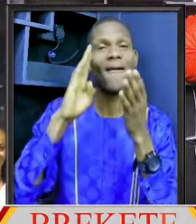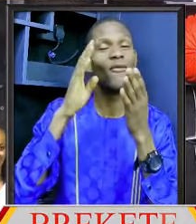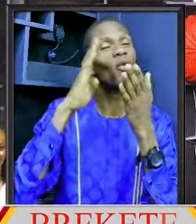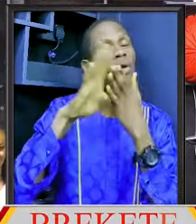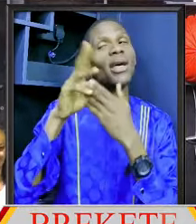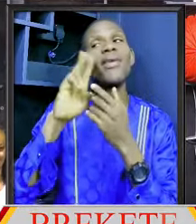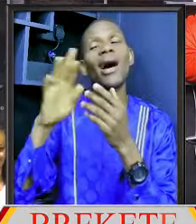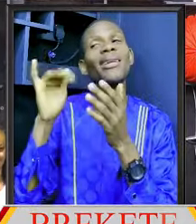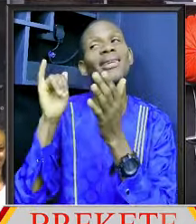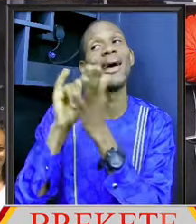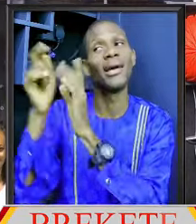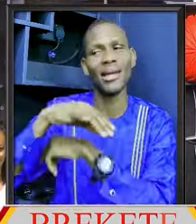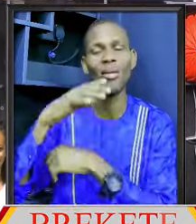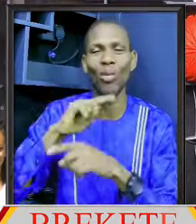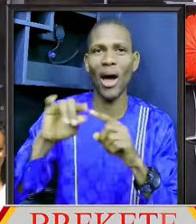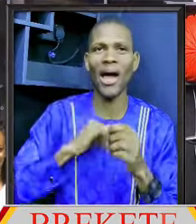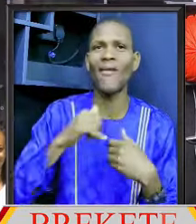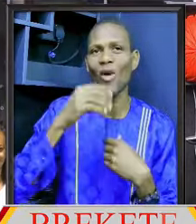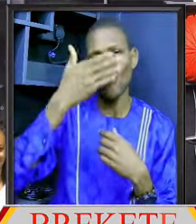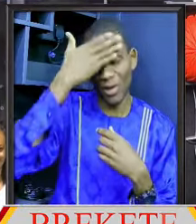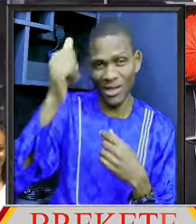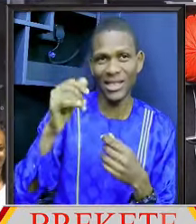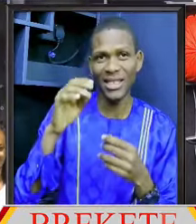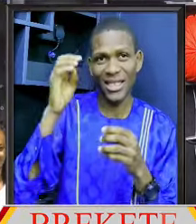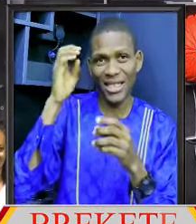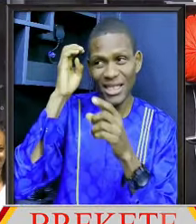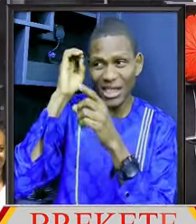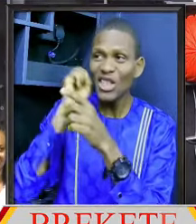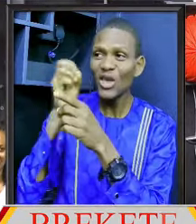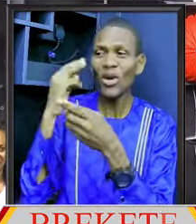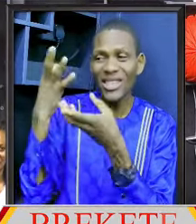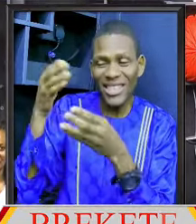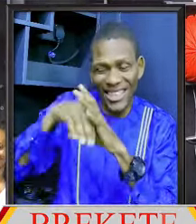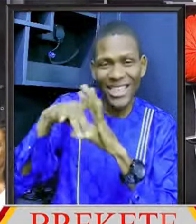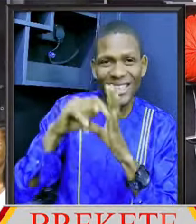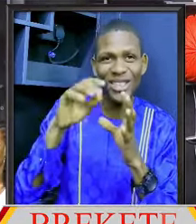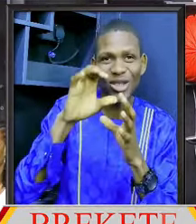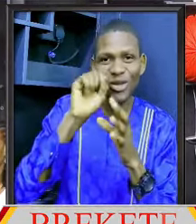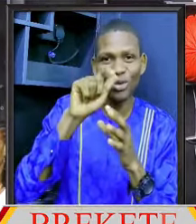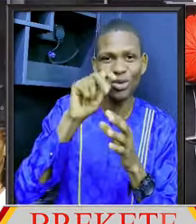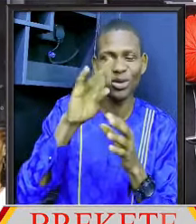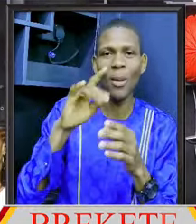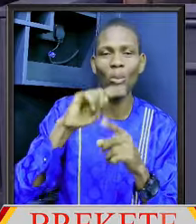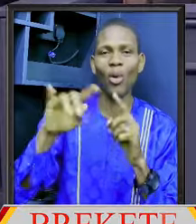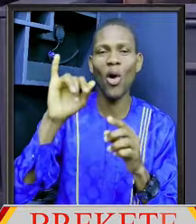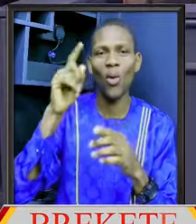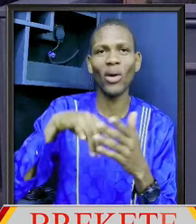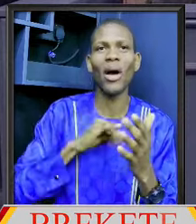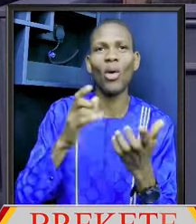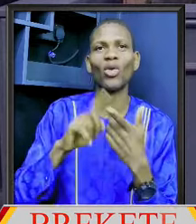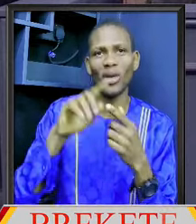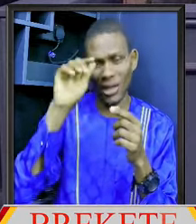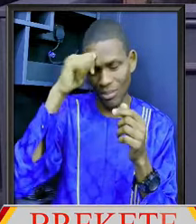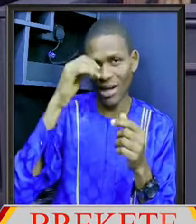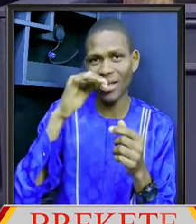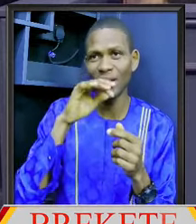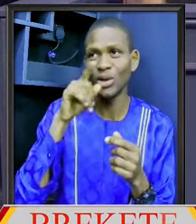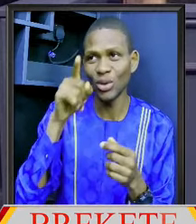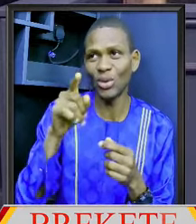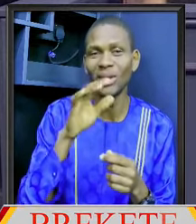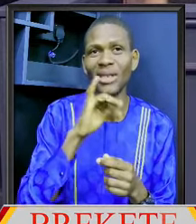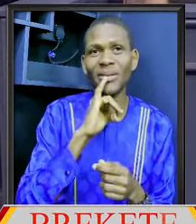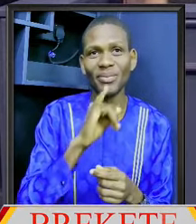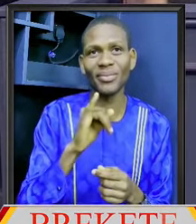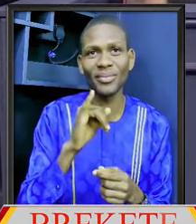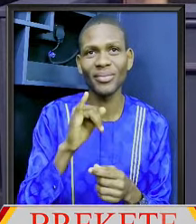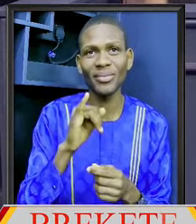forgotten. It was inside the studio. But what I want to remind you, ordinary person. I know where